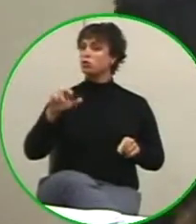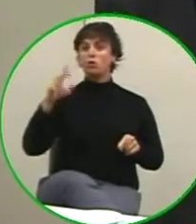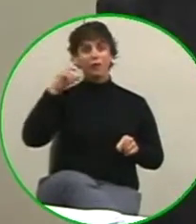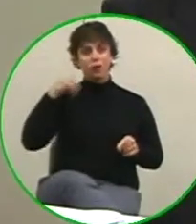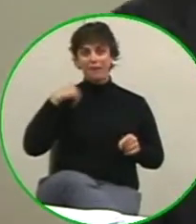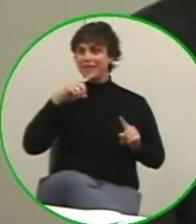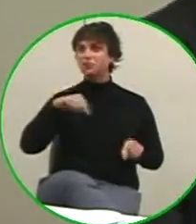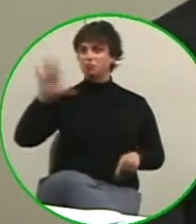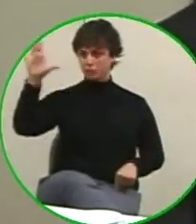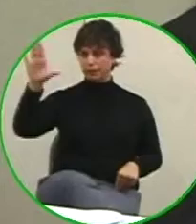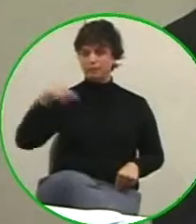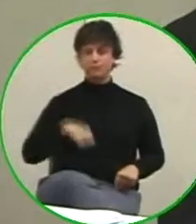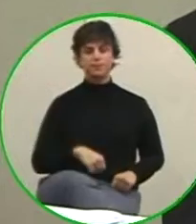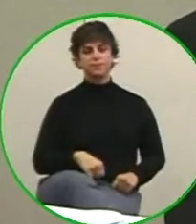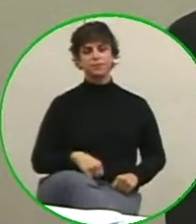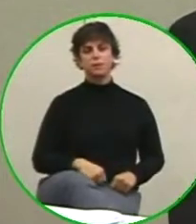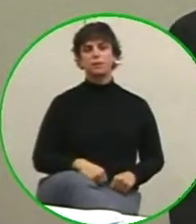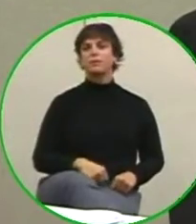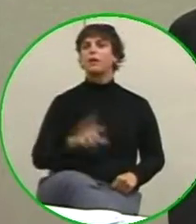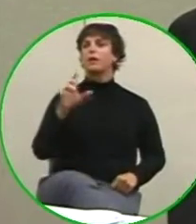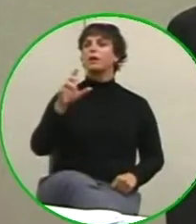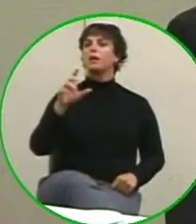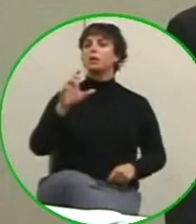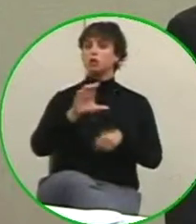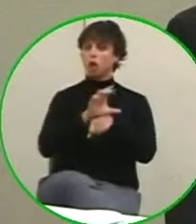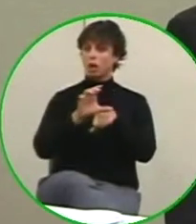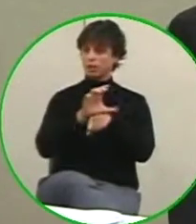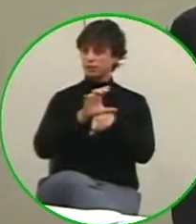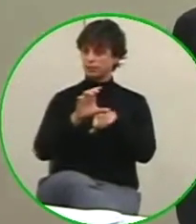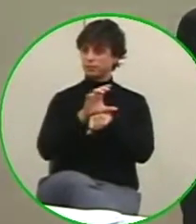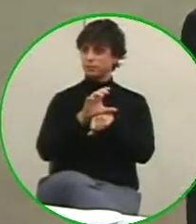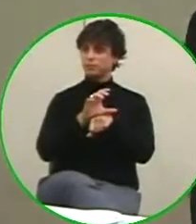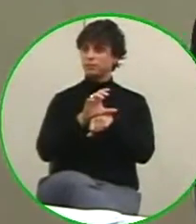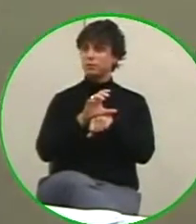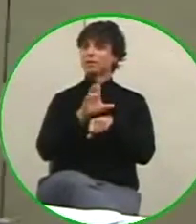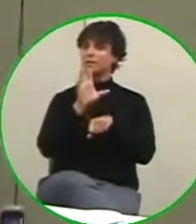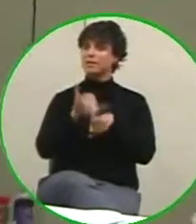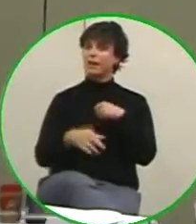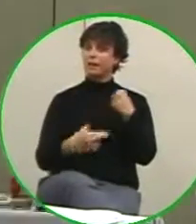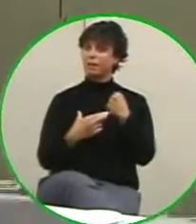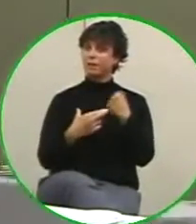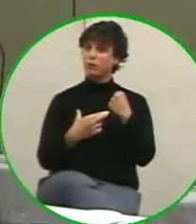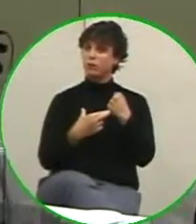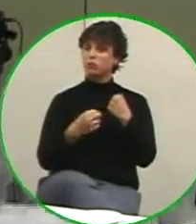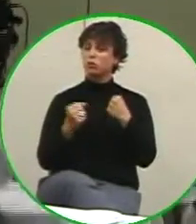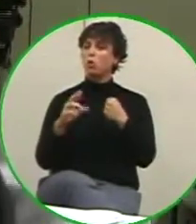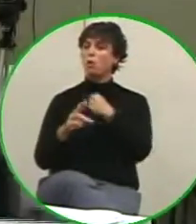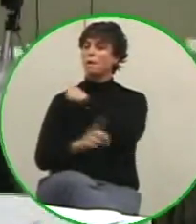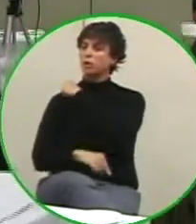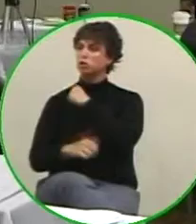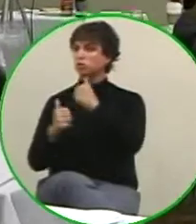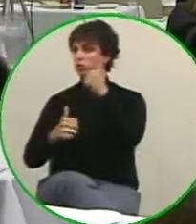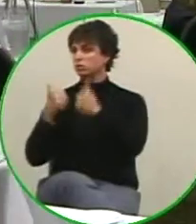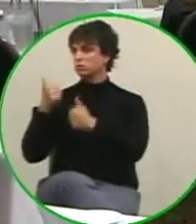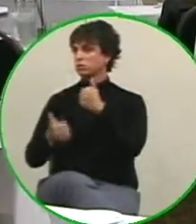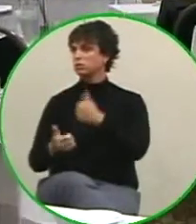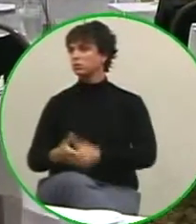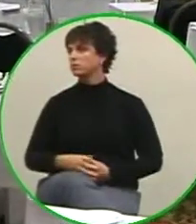you have an answer, raise your hand. Is chocolate a reinforcer or a punisher?